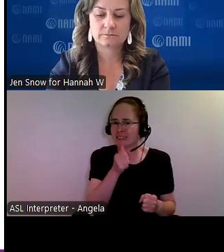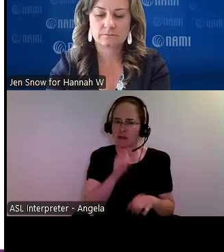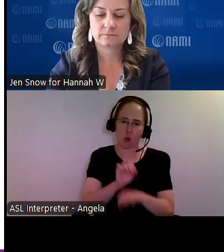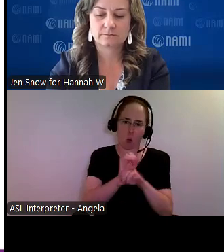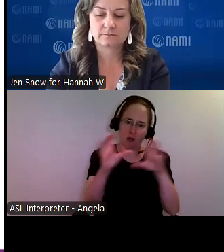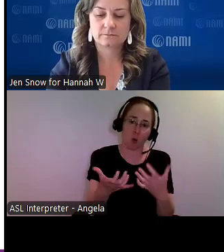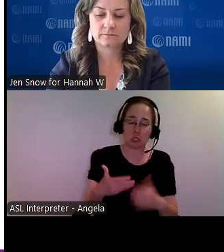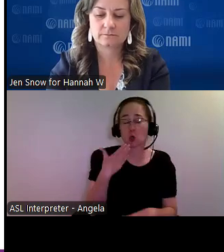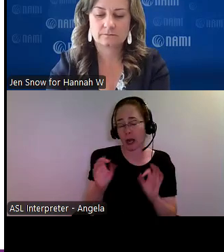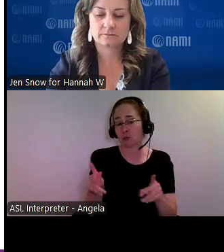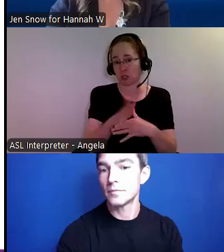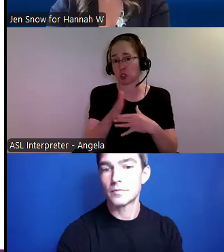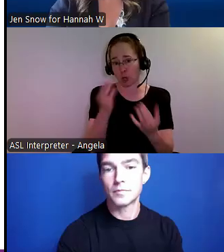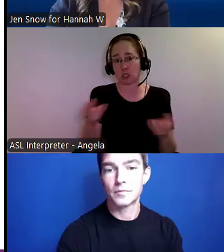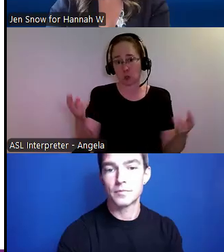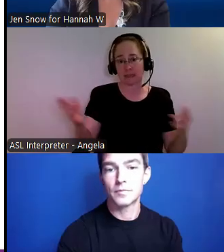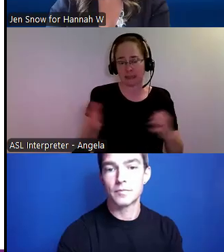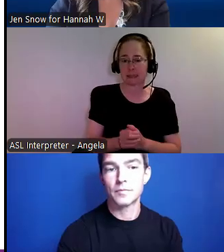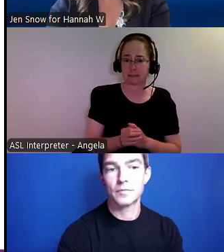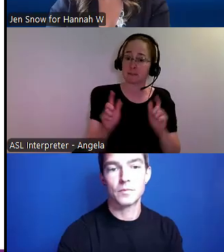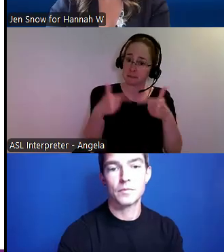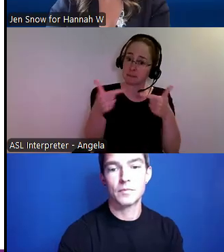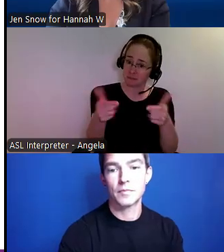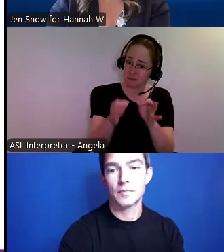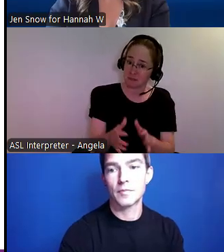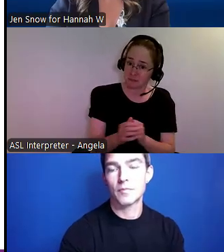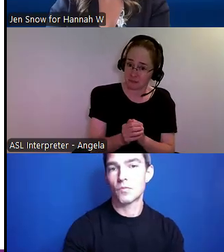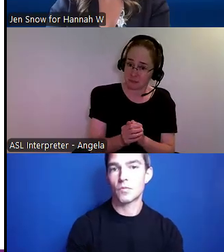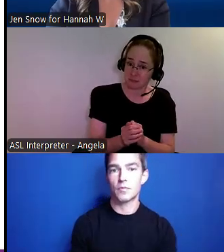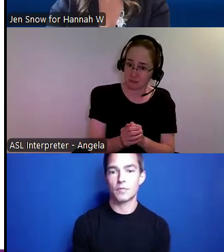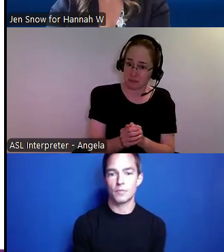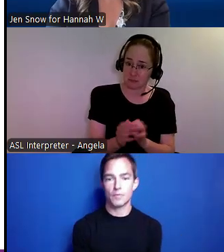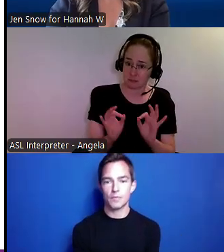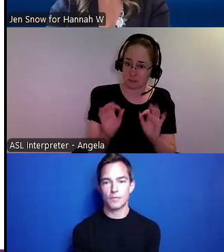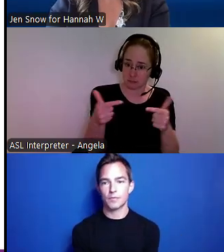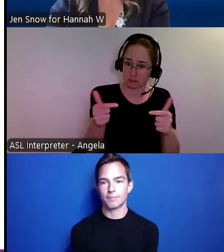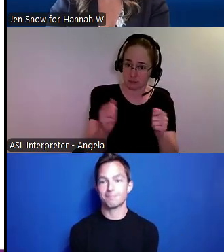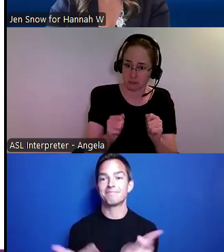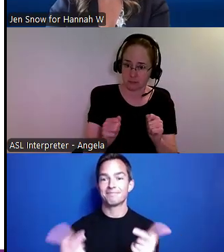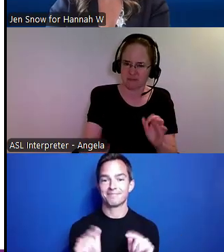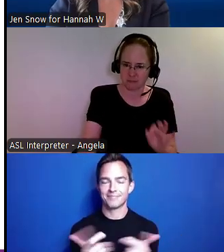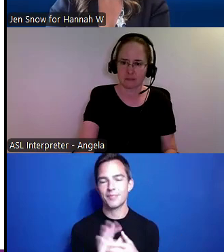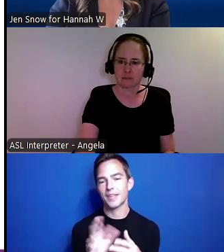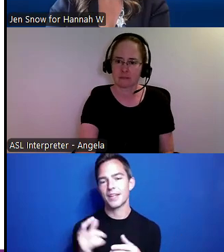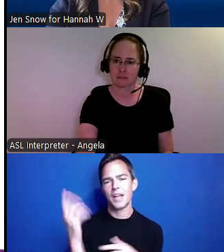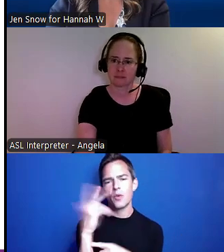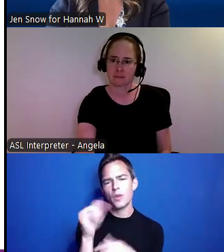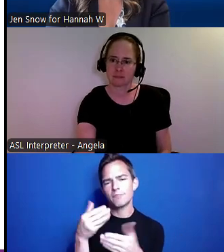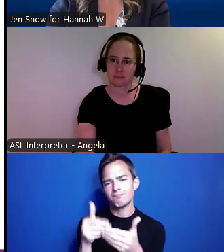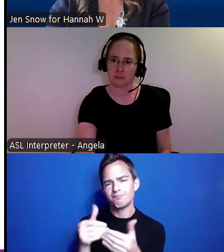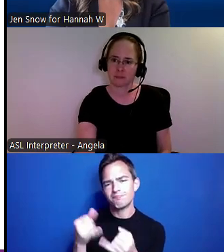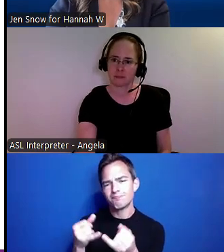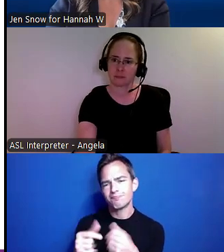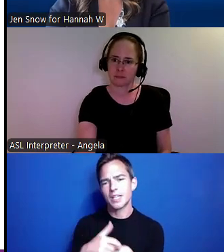for us to share some of these resources. I realize we're getting closer to the end of time, and I want to make sure if there's any kind of last pieces